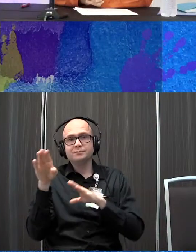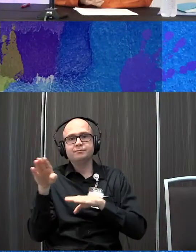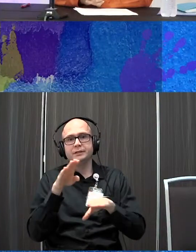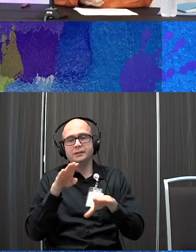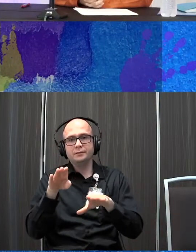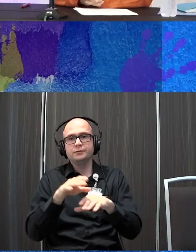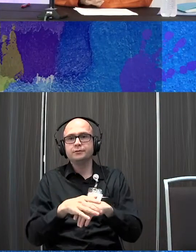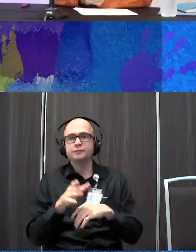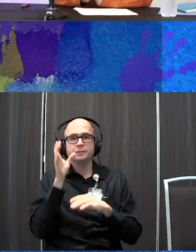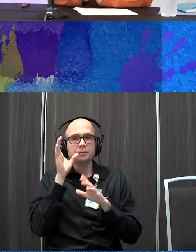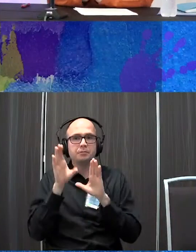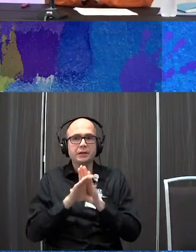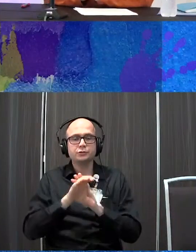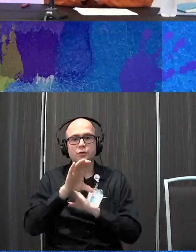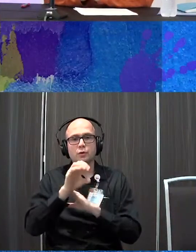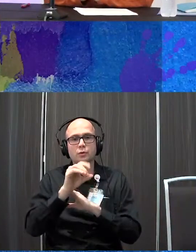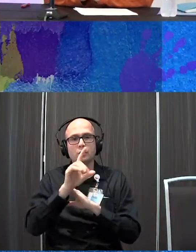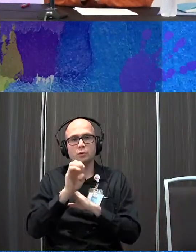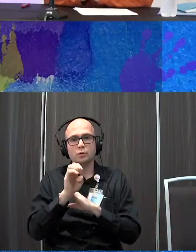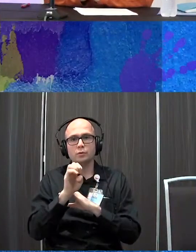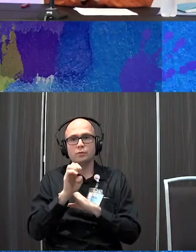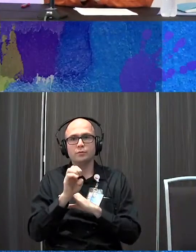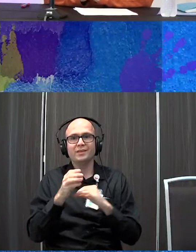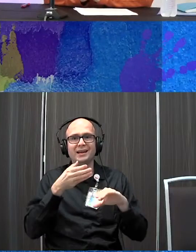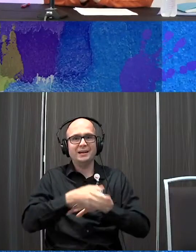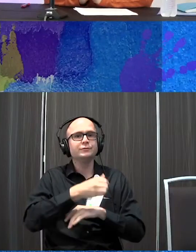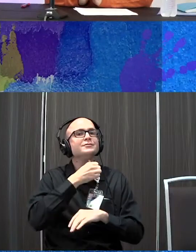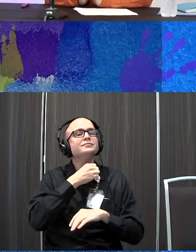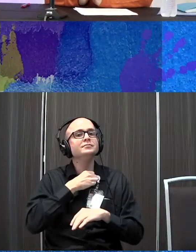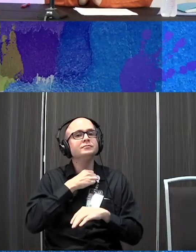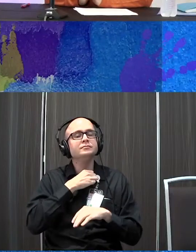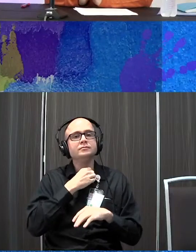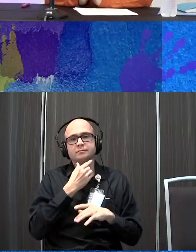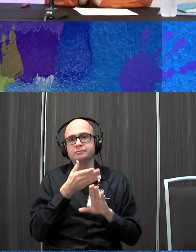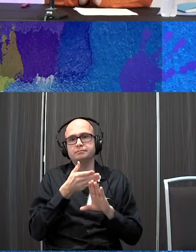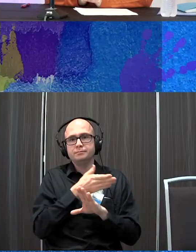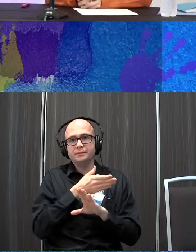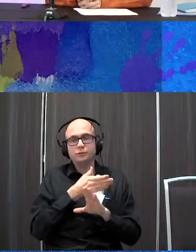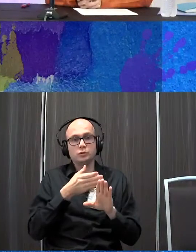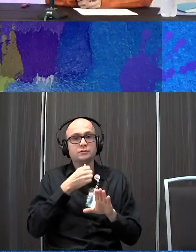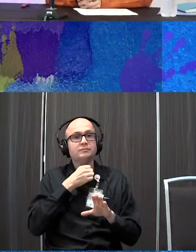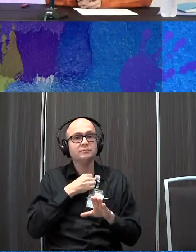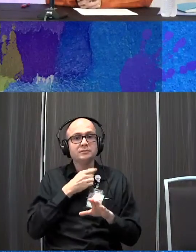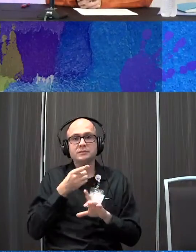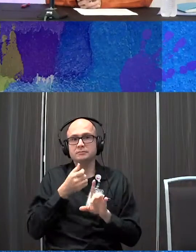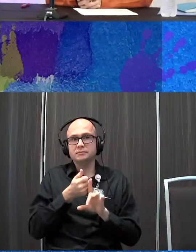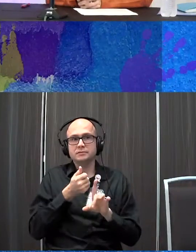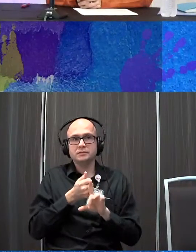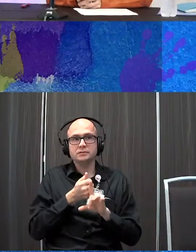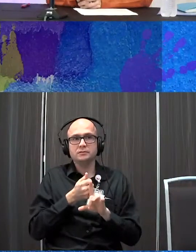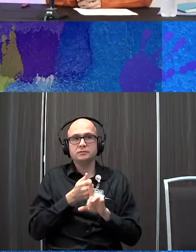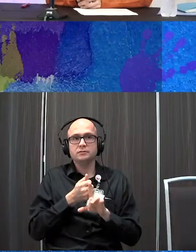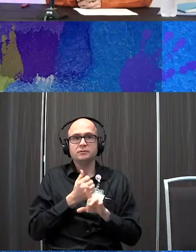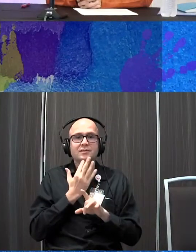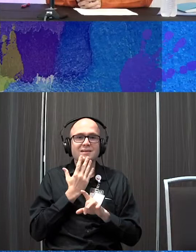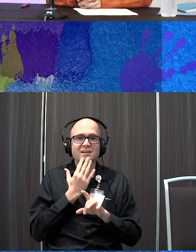And so if you look at the picture of Cole right after he got his trach, prior to getting his trach, he was a dusky color. He